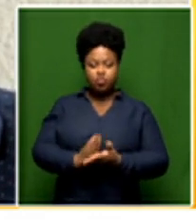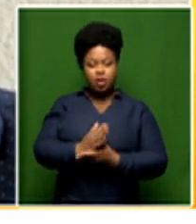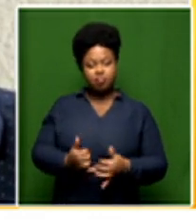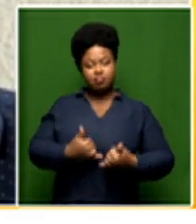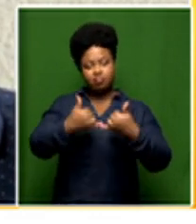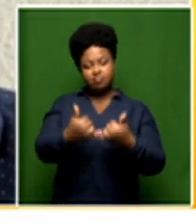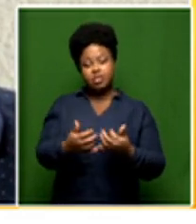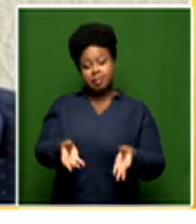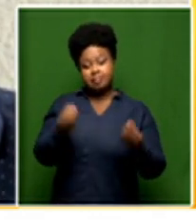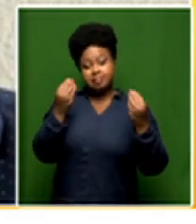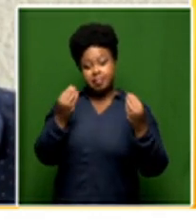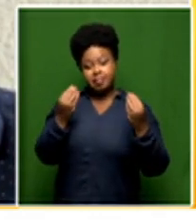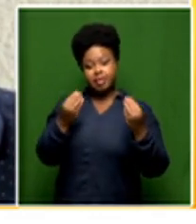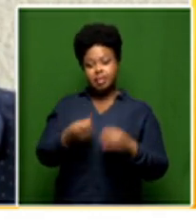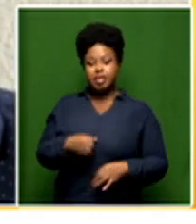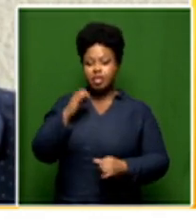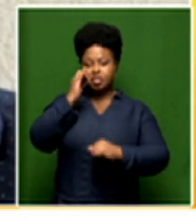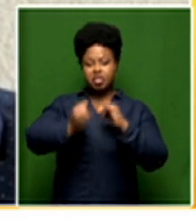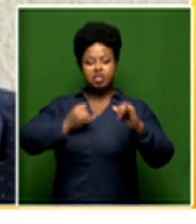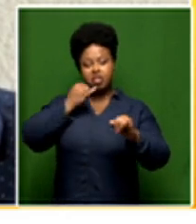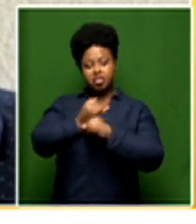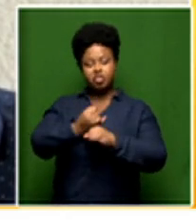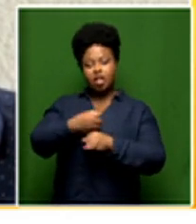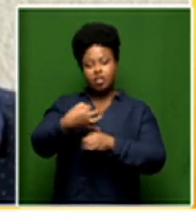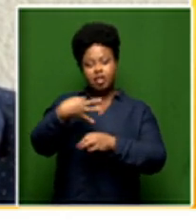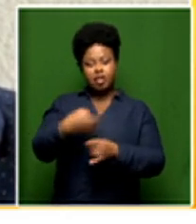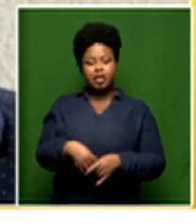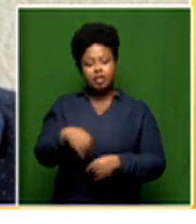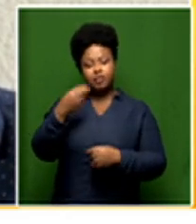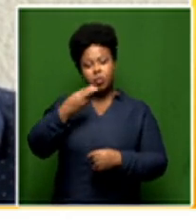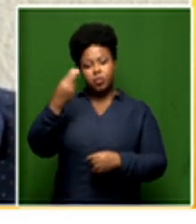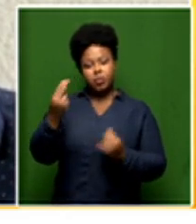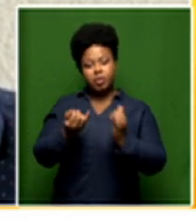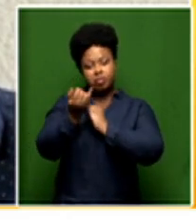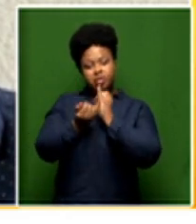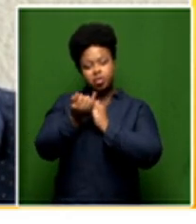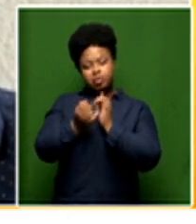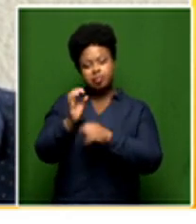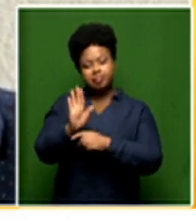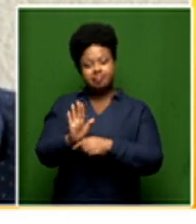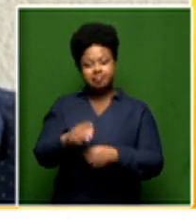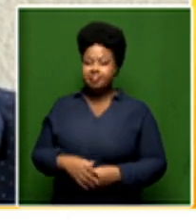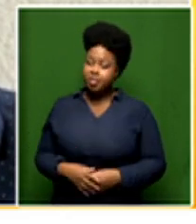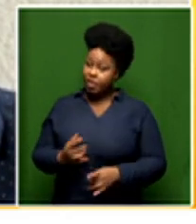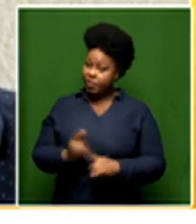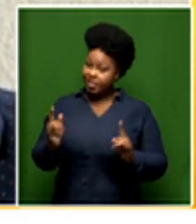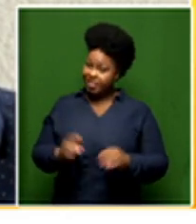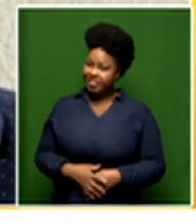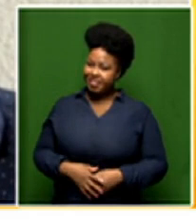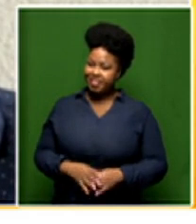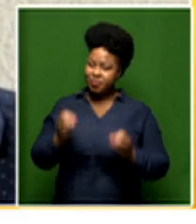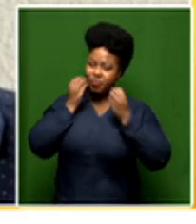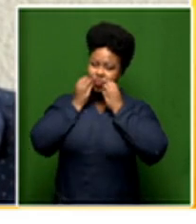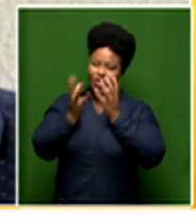Award, where he scooped this up at the 3rd International Cartoon Contest. And